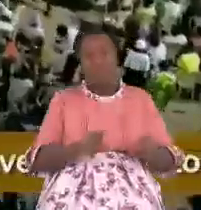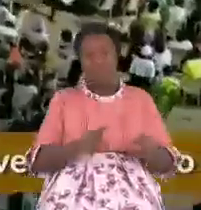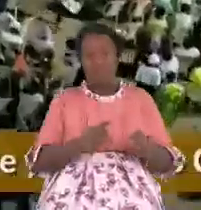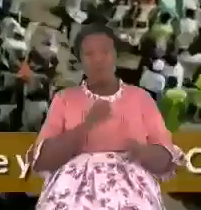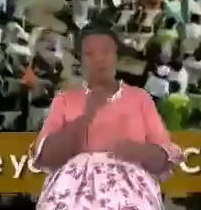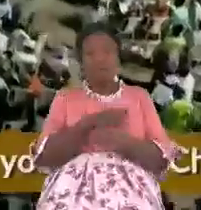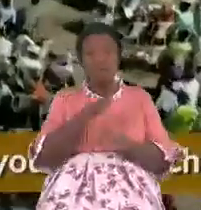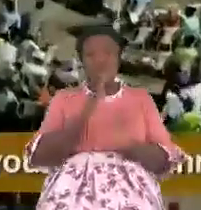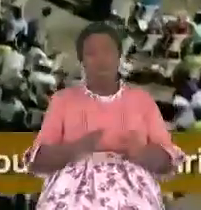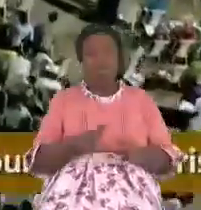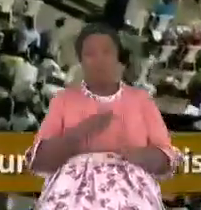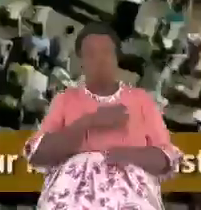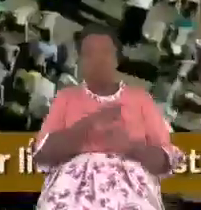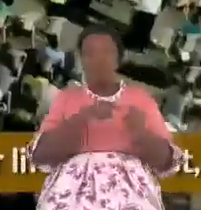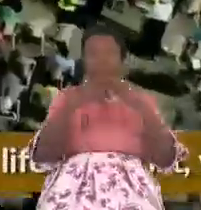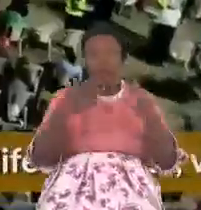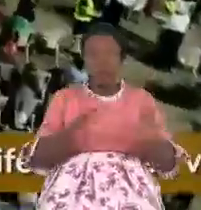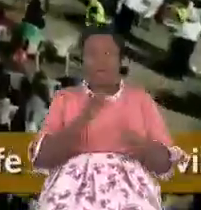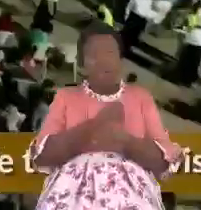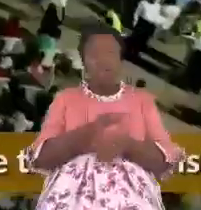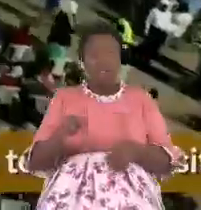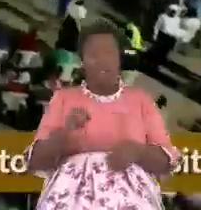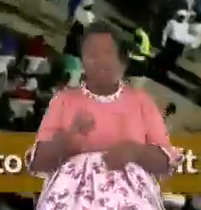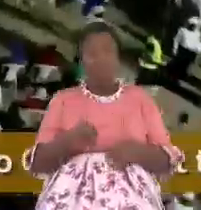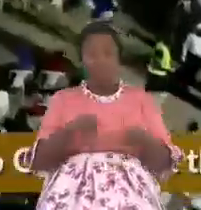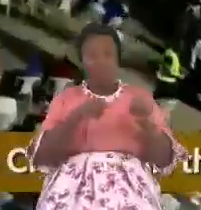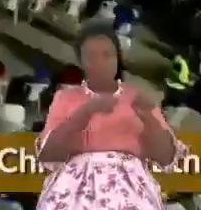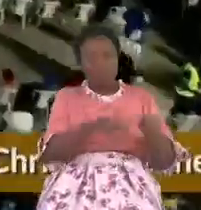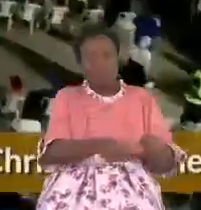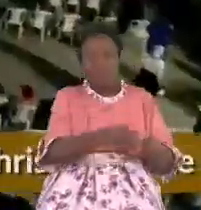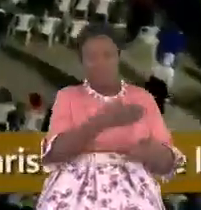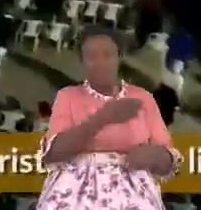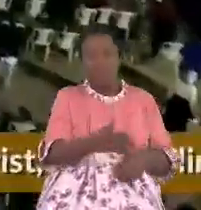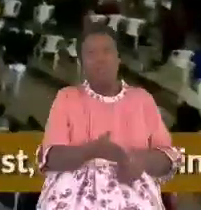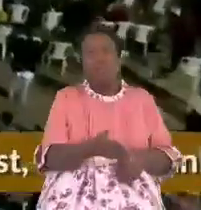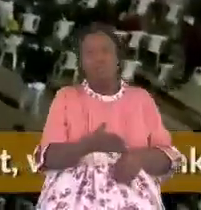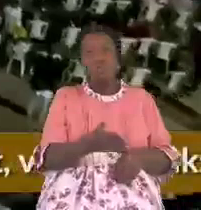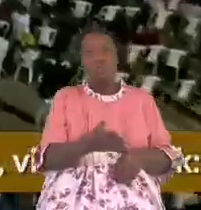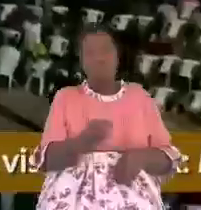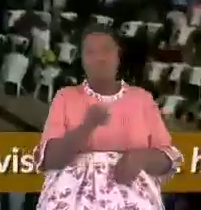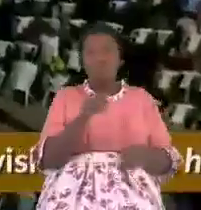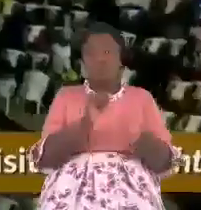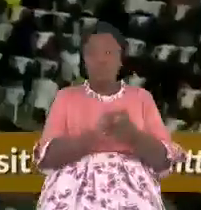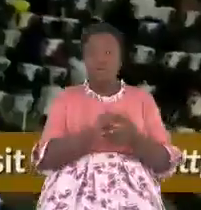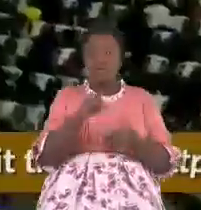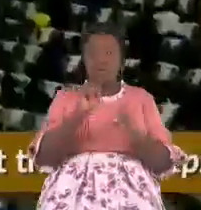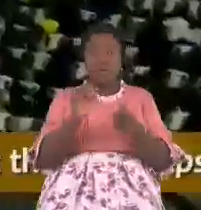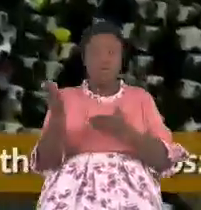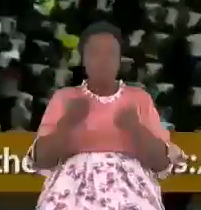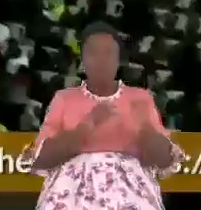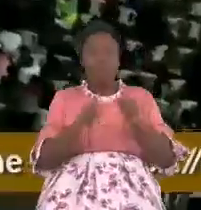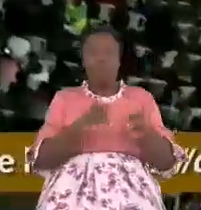counseling remain there so that you can bring the people out to share their testimonies